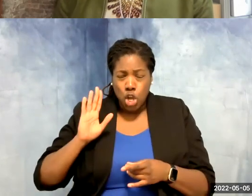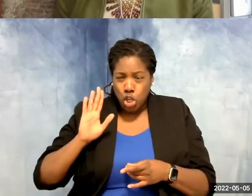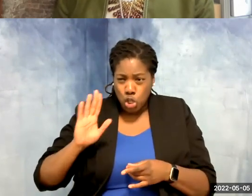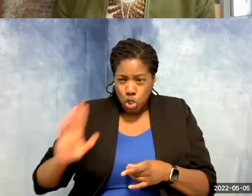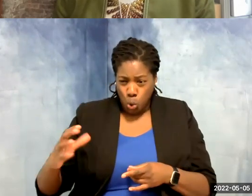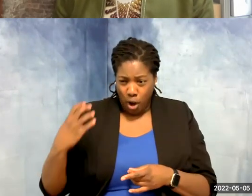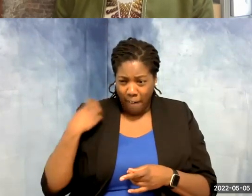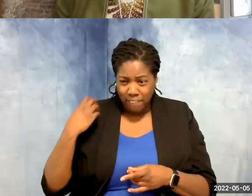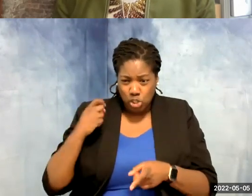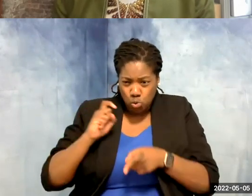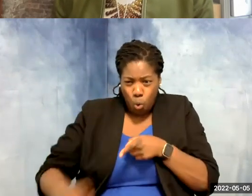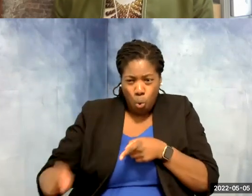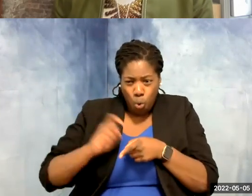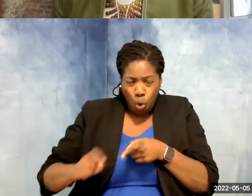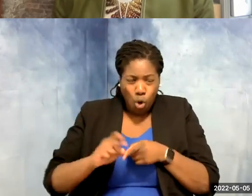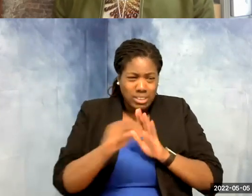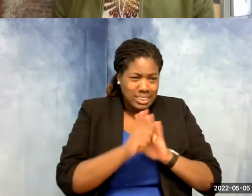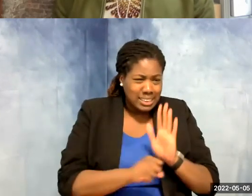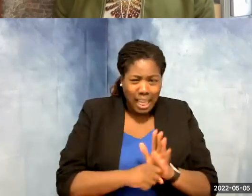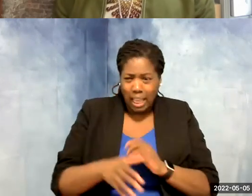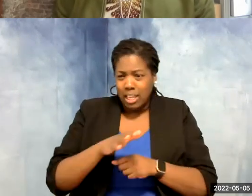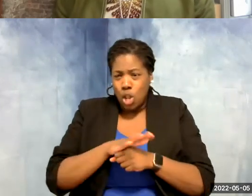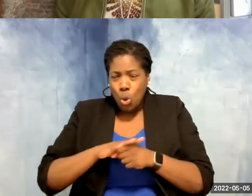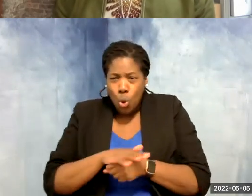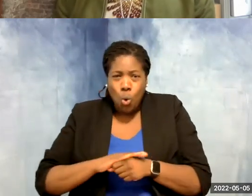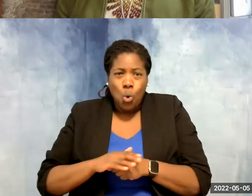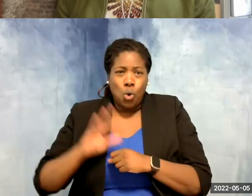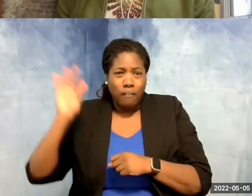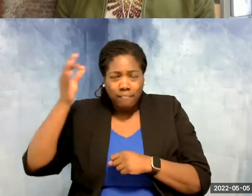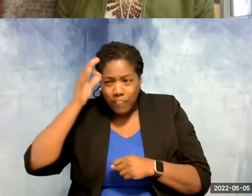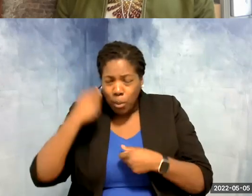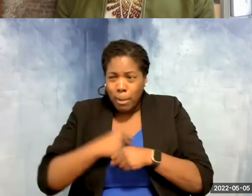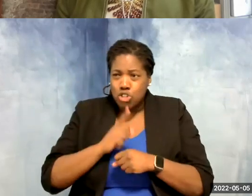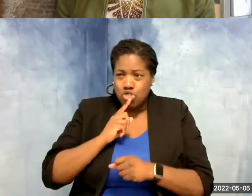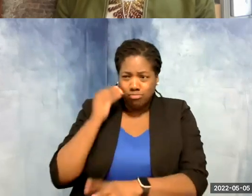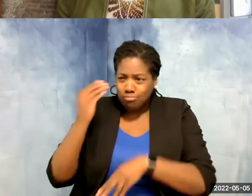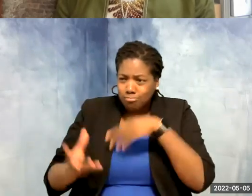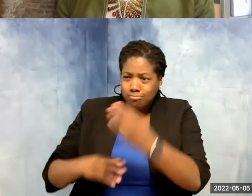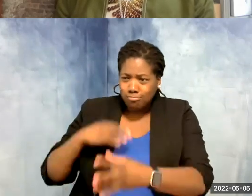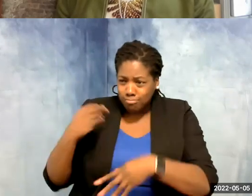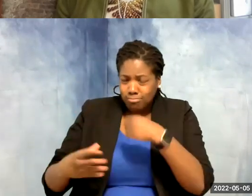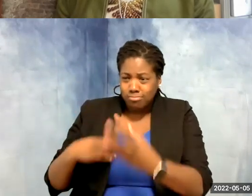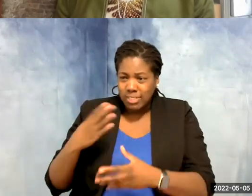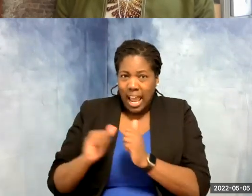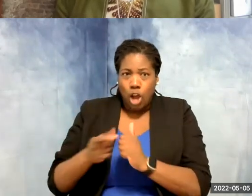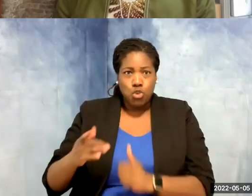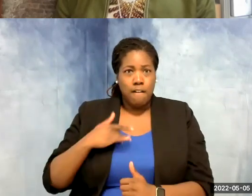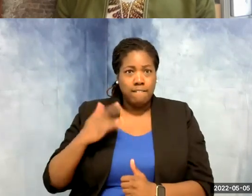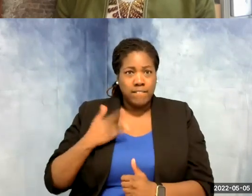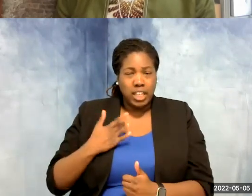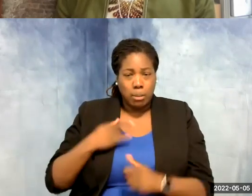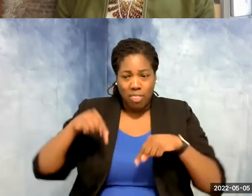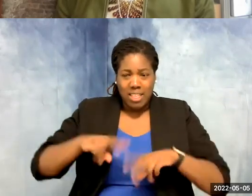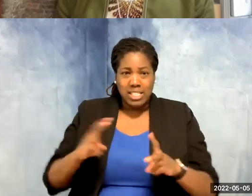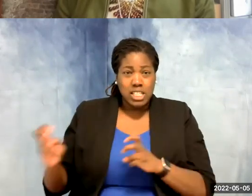dial at every level, state, local, federal. Let them know where you stand on this issue and also that it's a priority to you. Even if